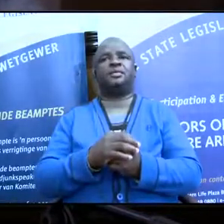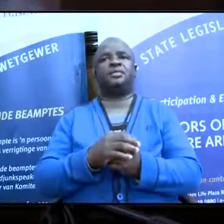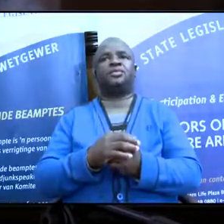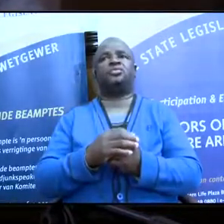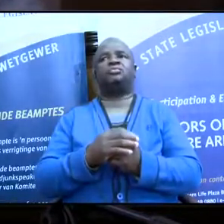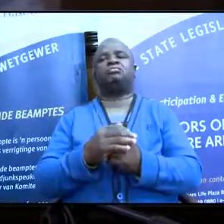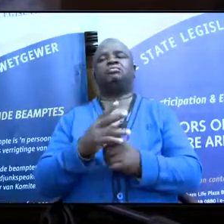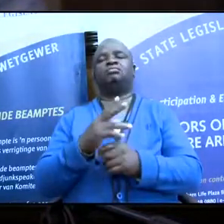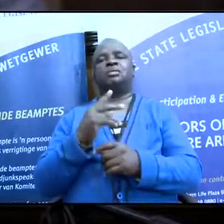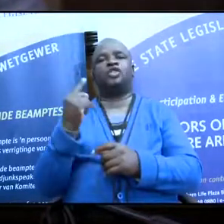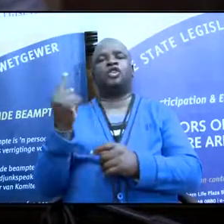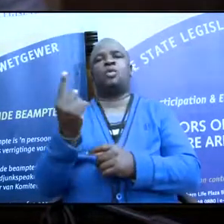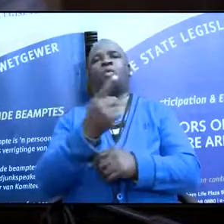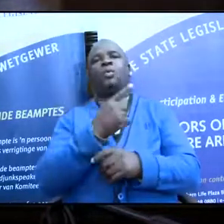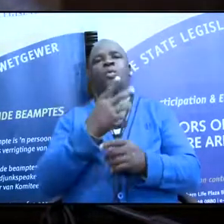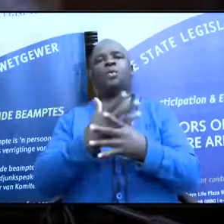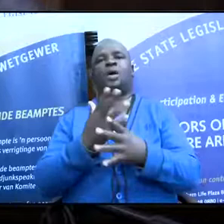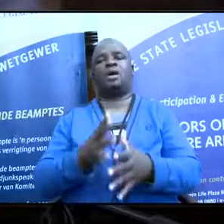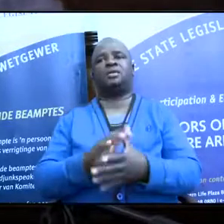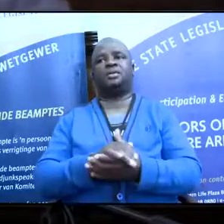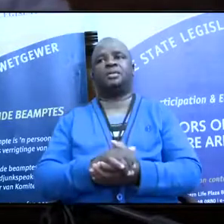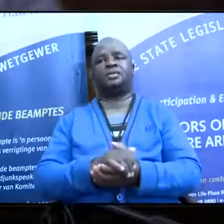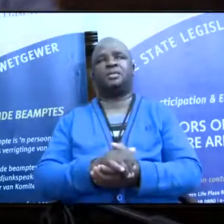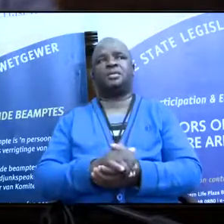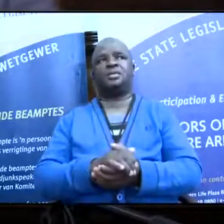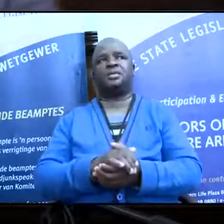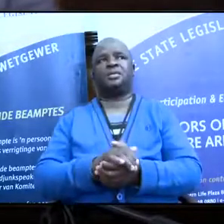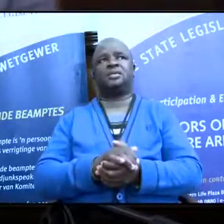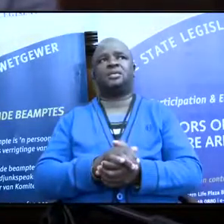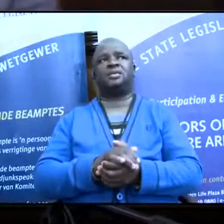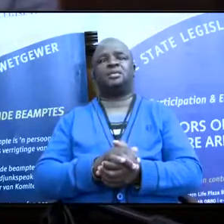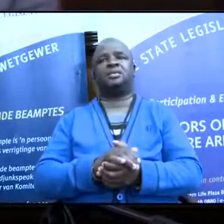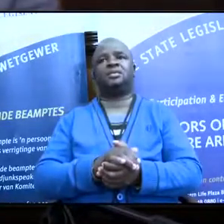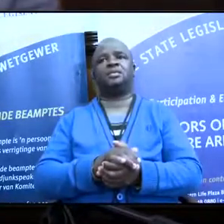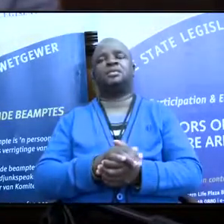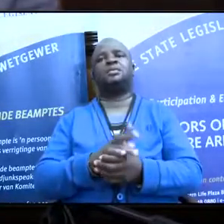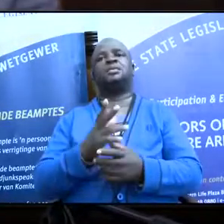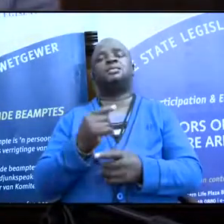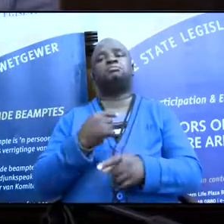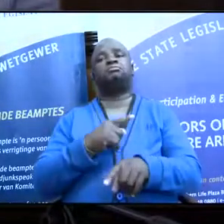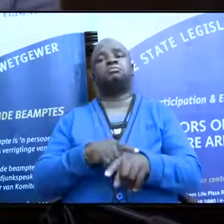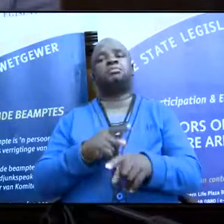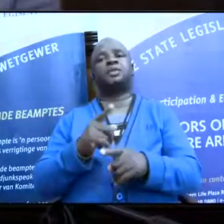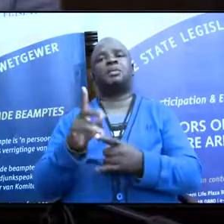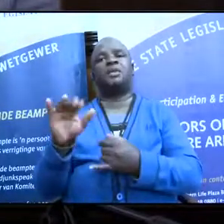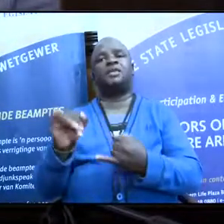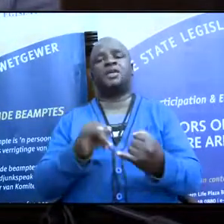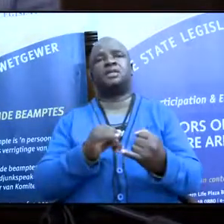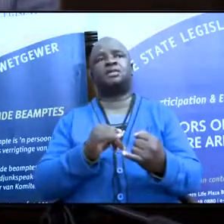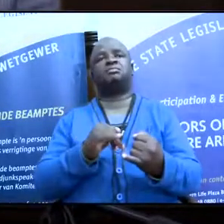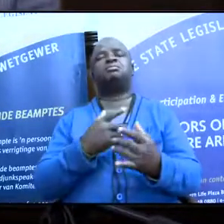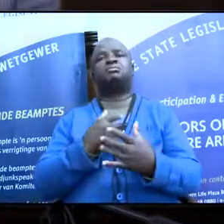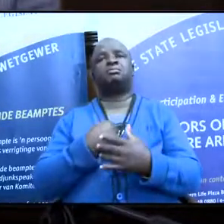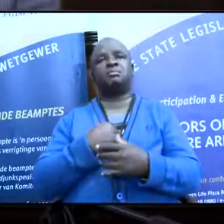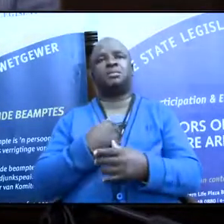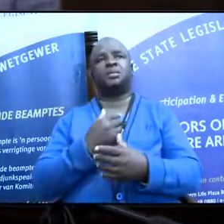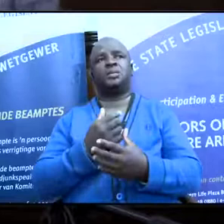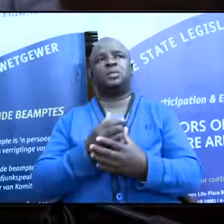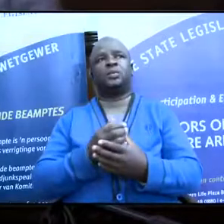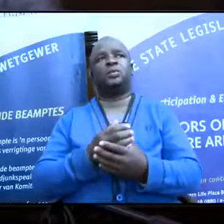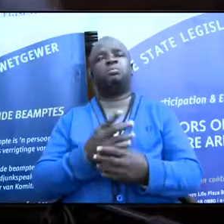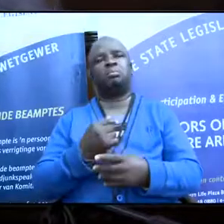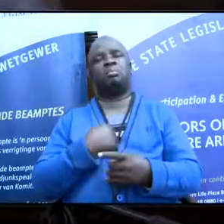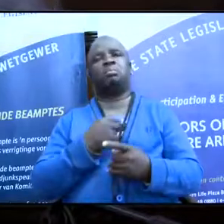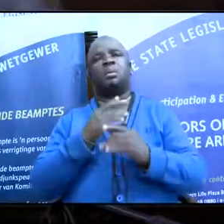you basically tell us when when i was invited today i was i was